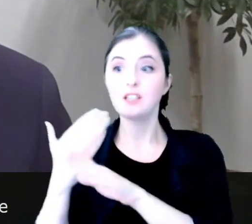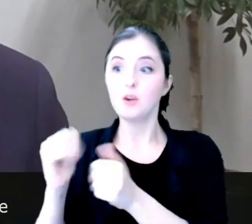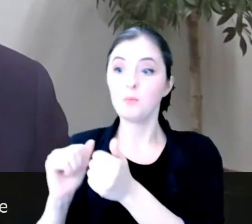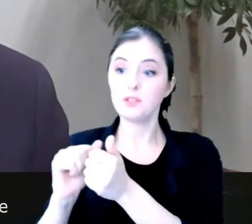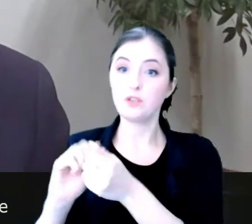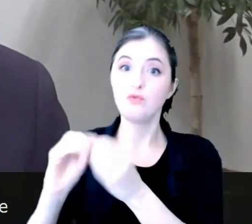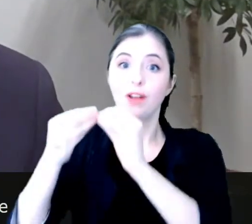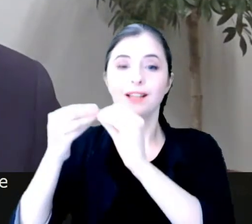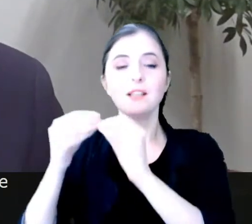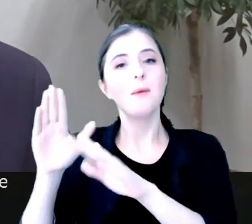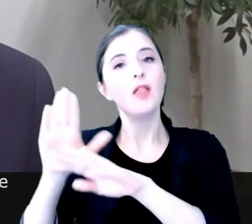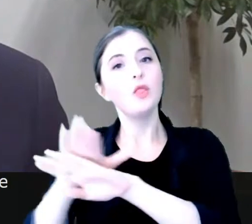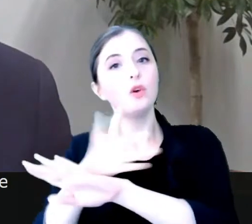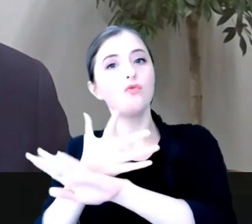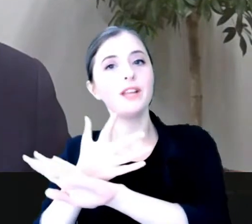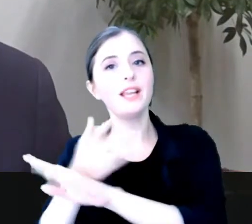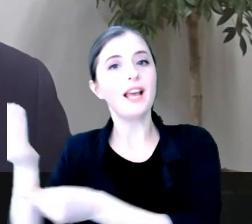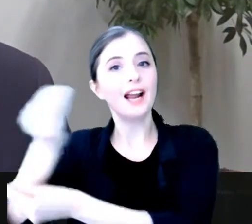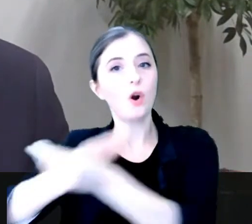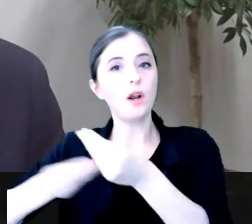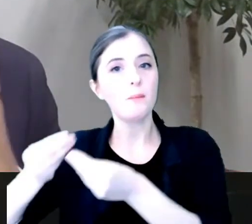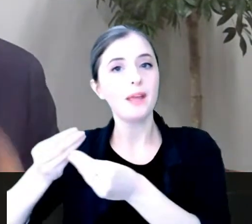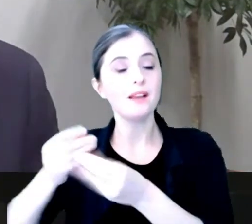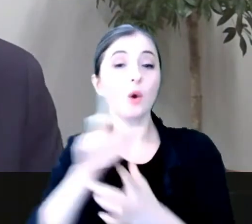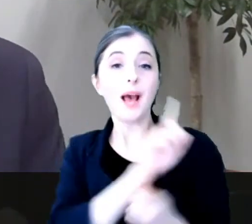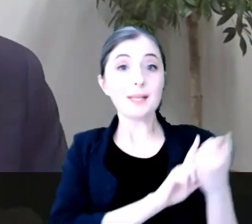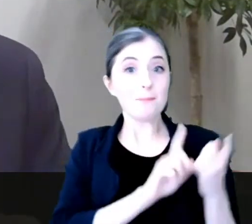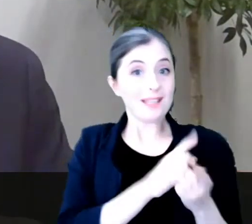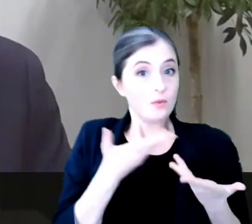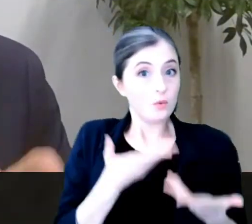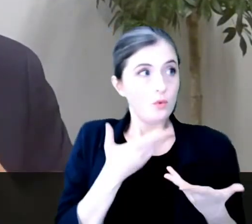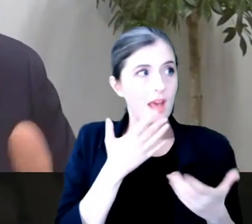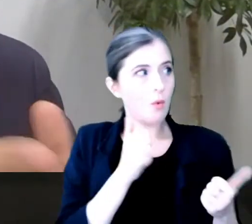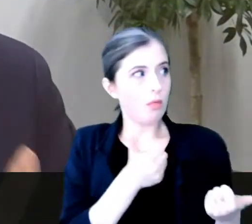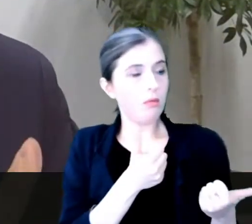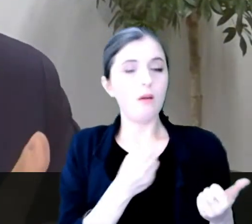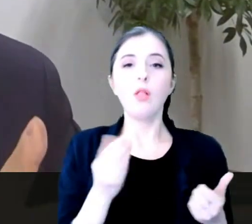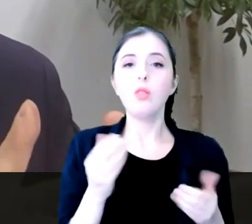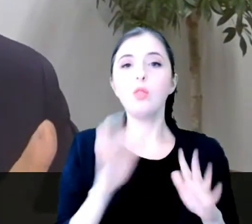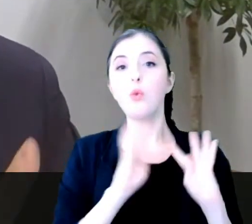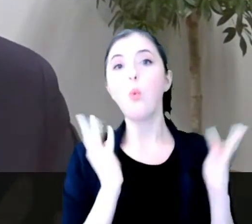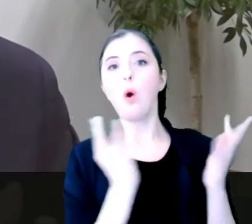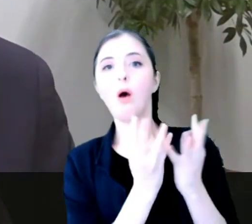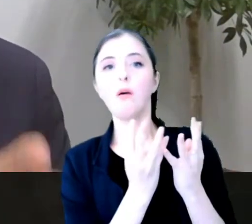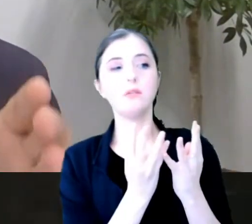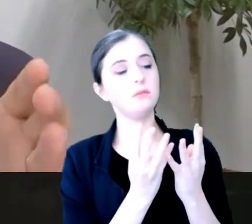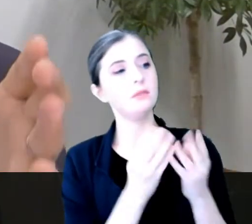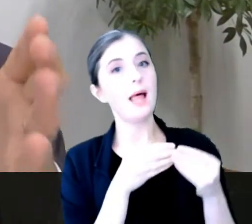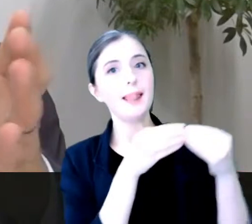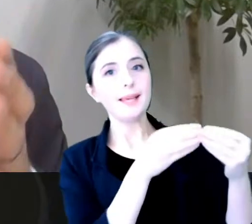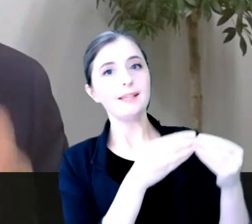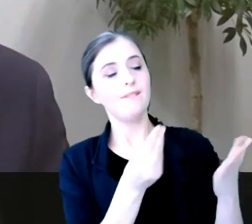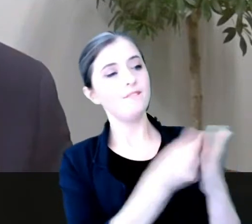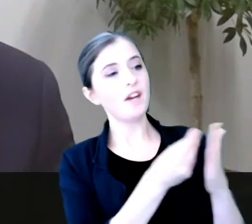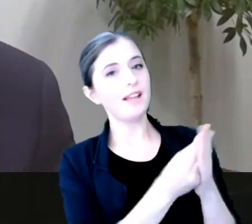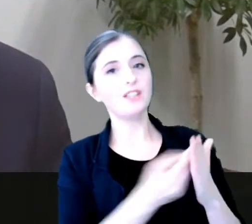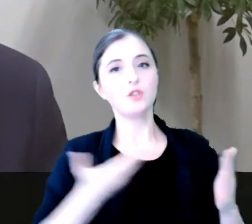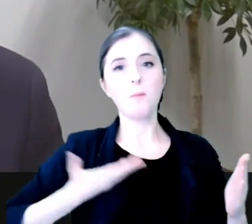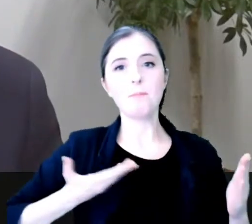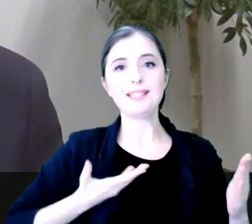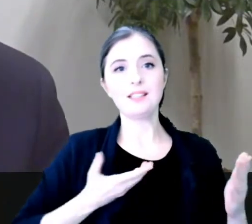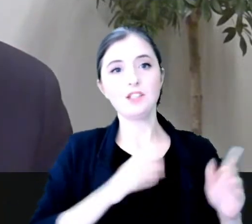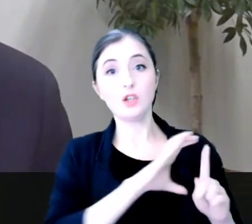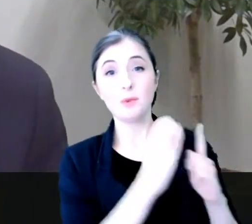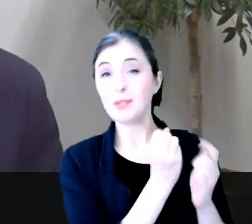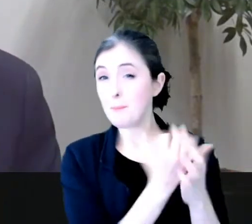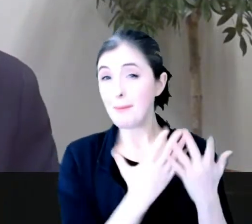today with some of the world's leading financial and professional business community, and many of them based in London. And